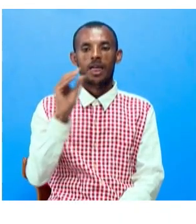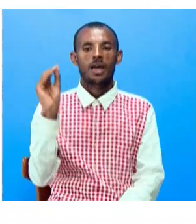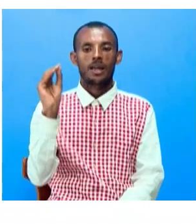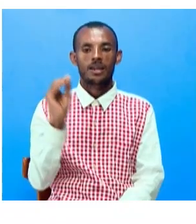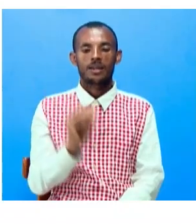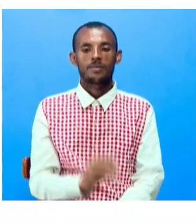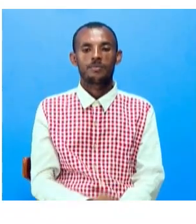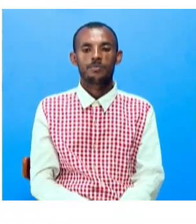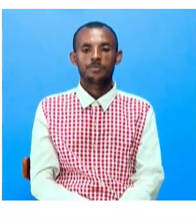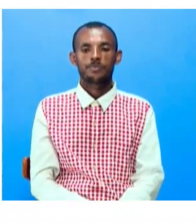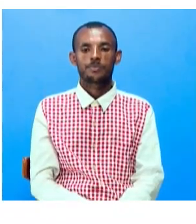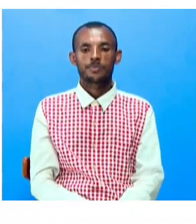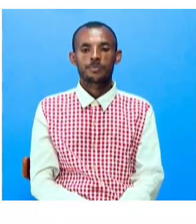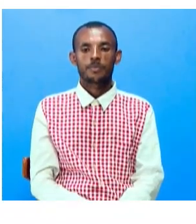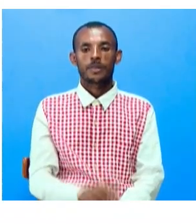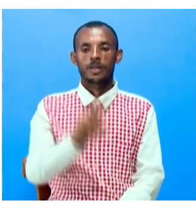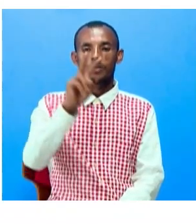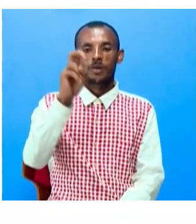and